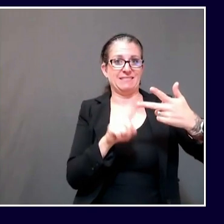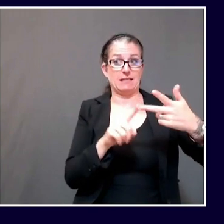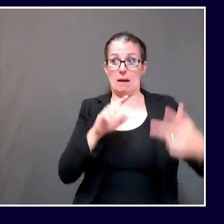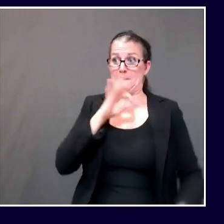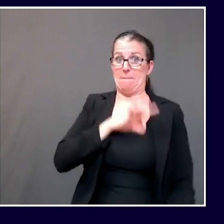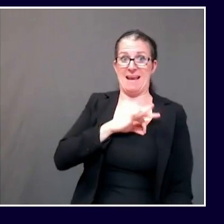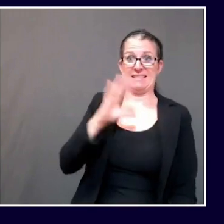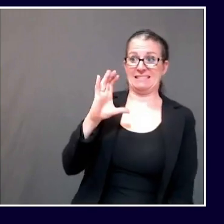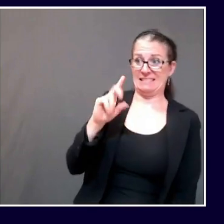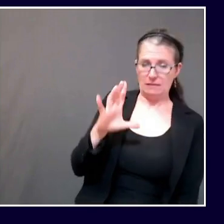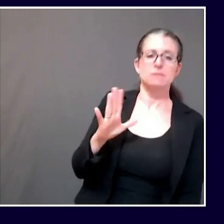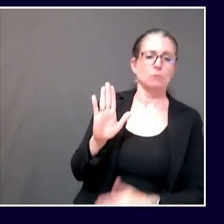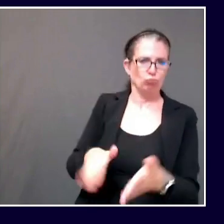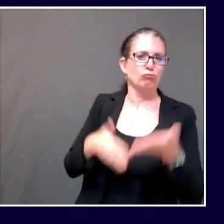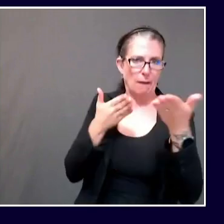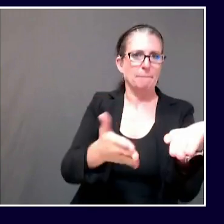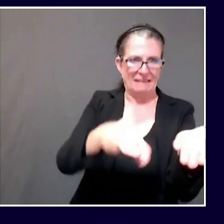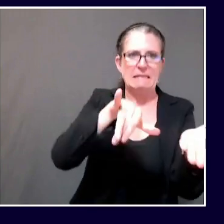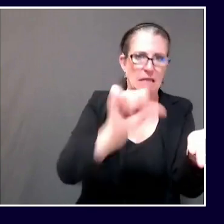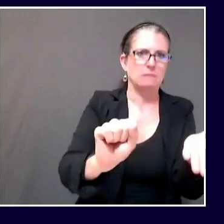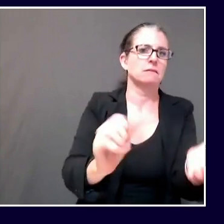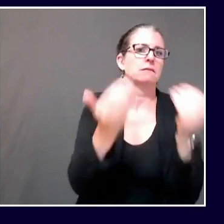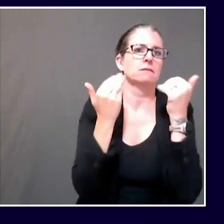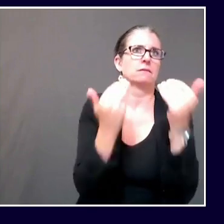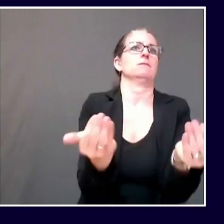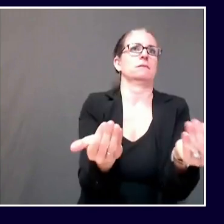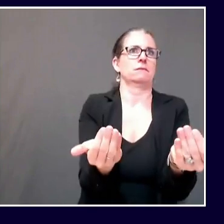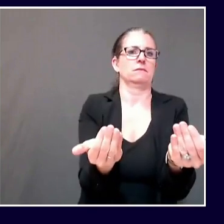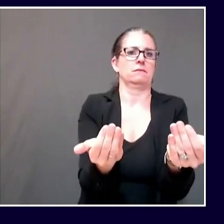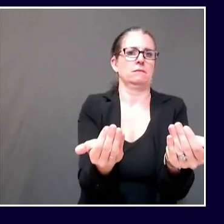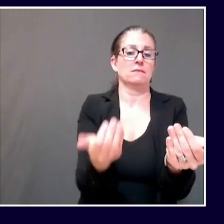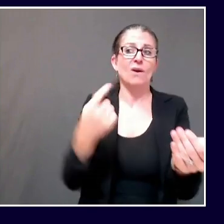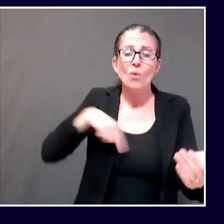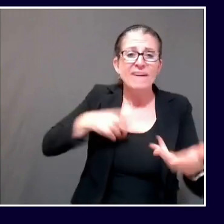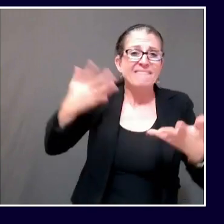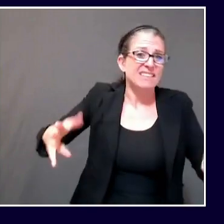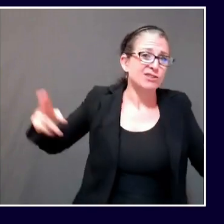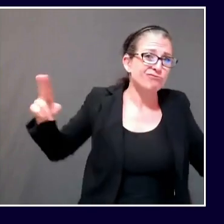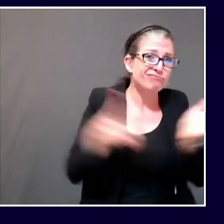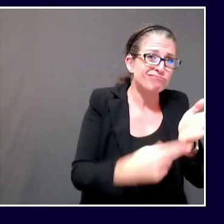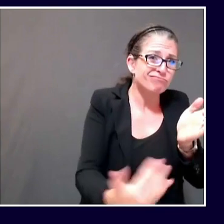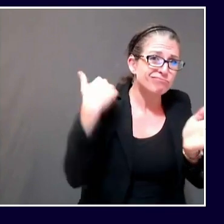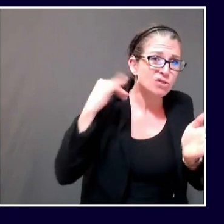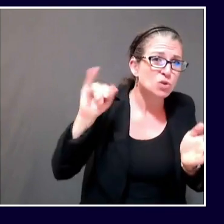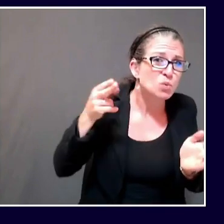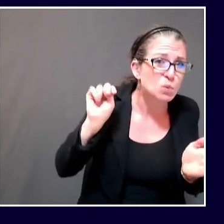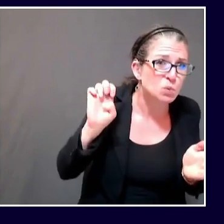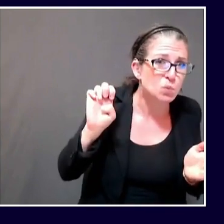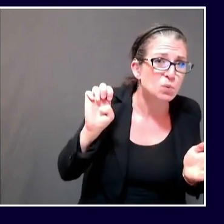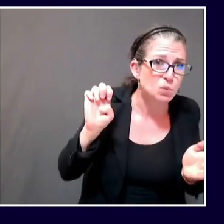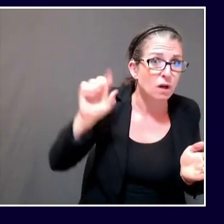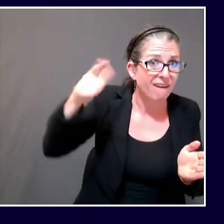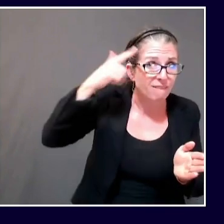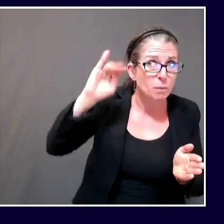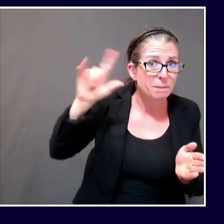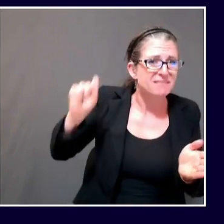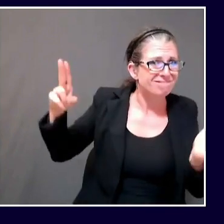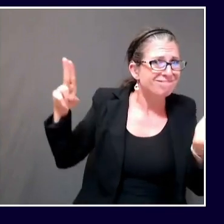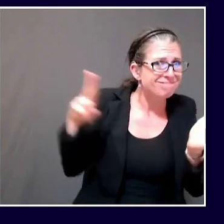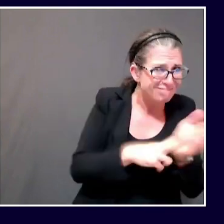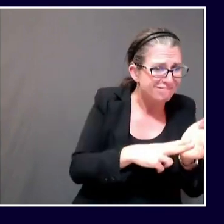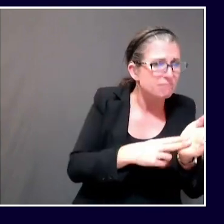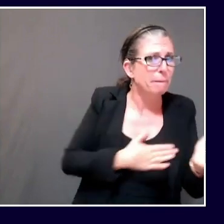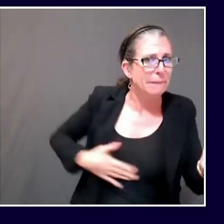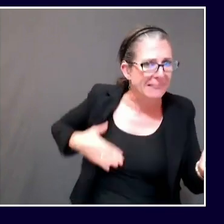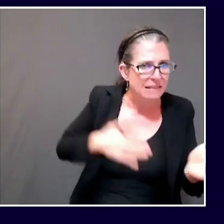DHHS standing order for COVID-19 testing, which has been on our website since June, makes it possible